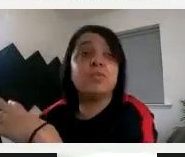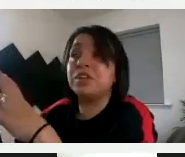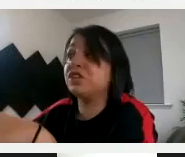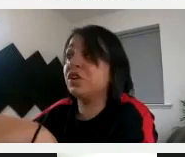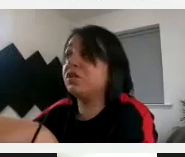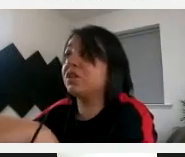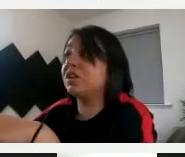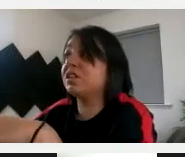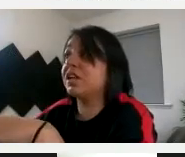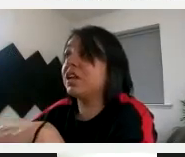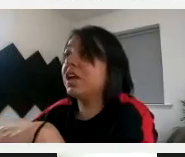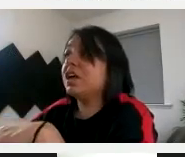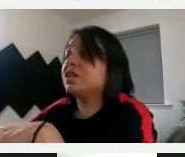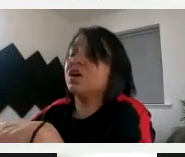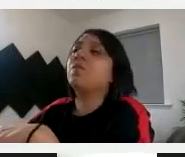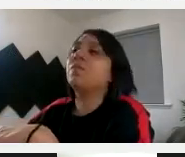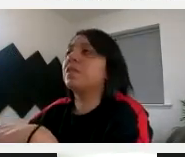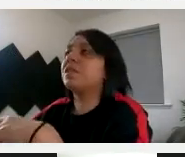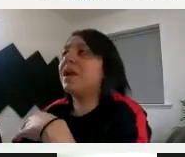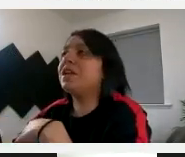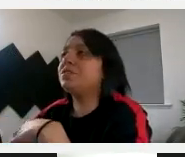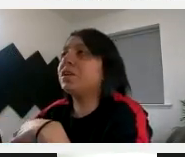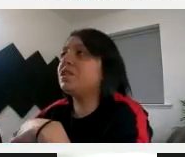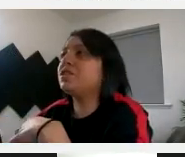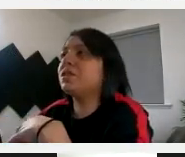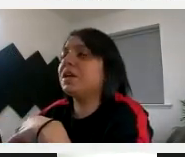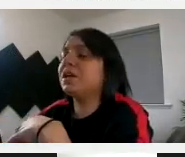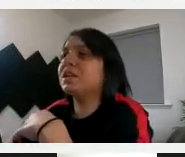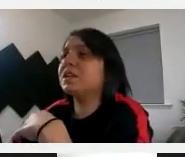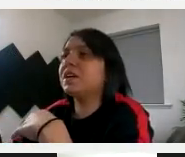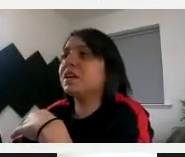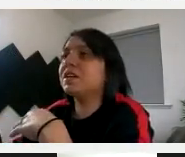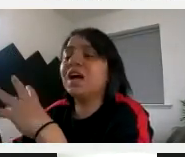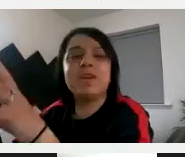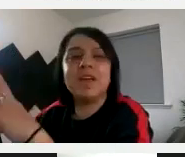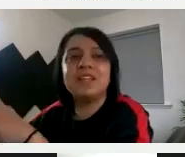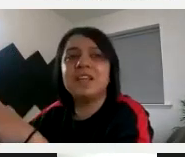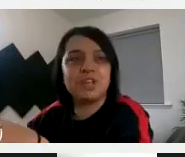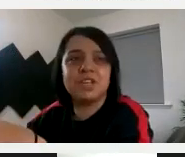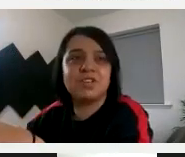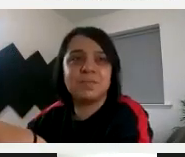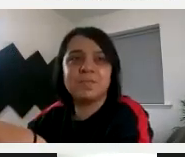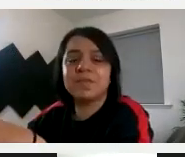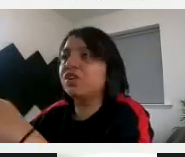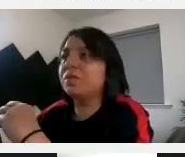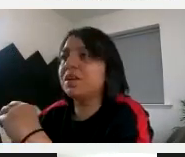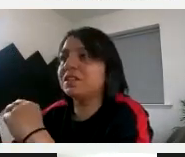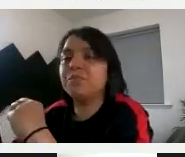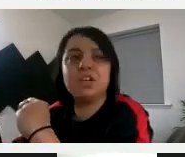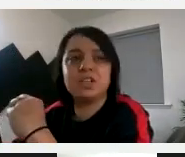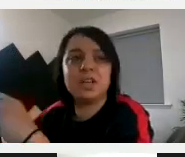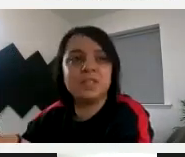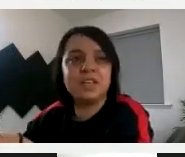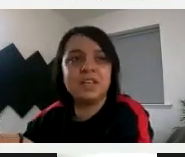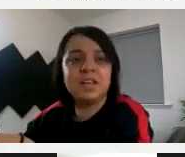the British Isles, so let's say. So the plan is, what you need to do is tell me anything British. It could be a